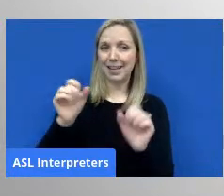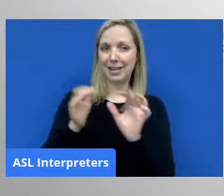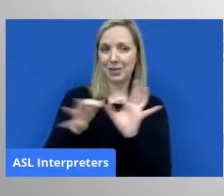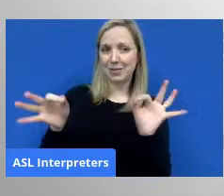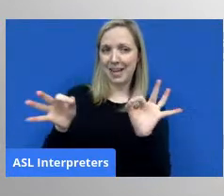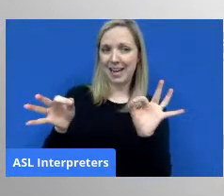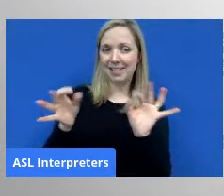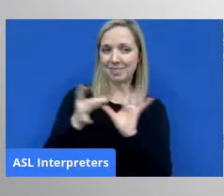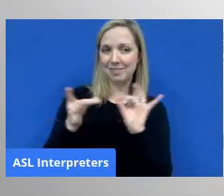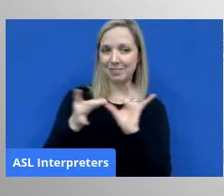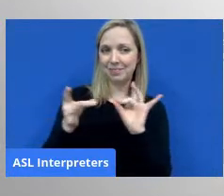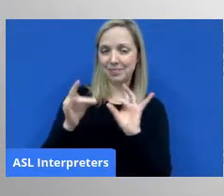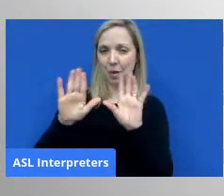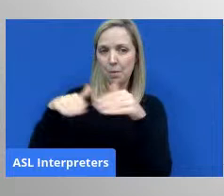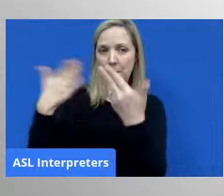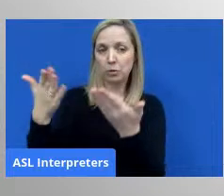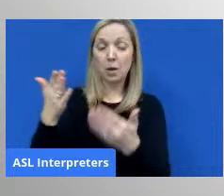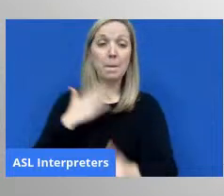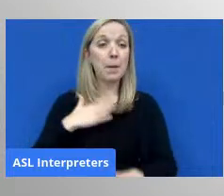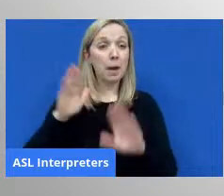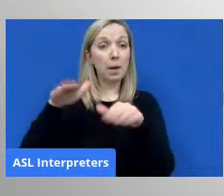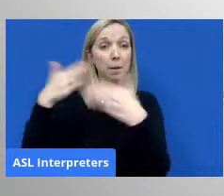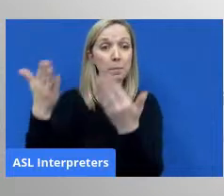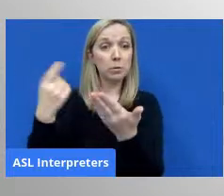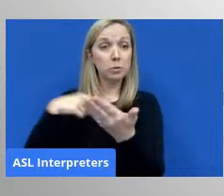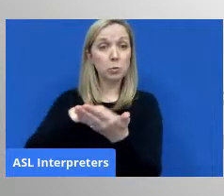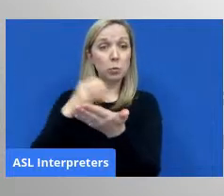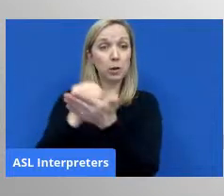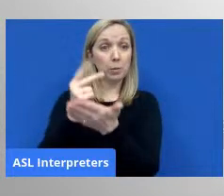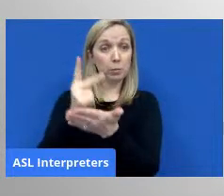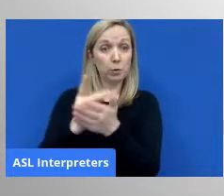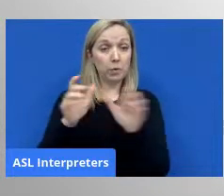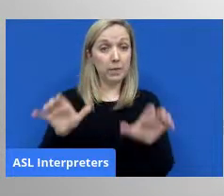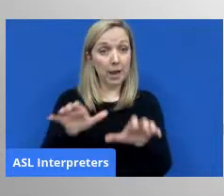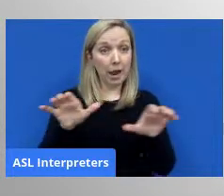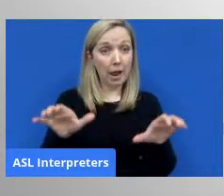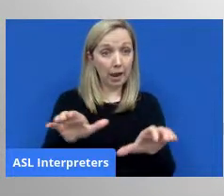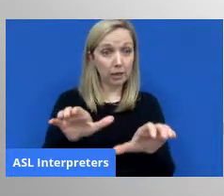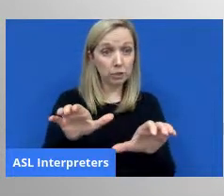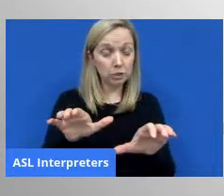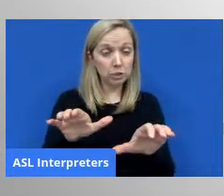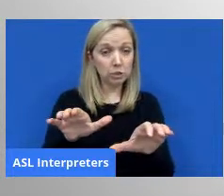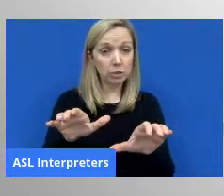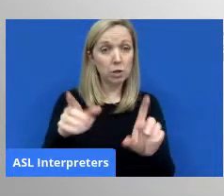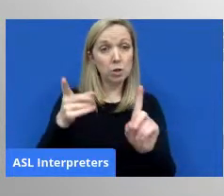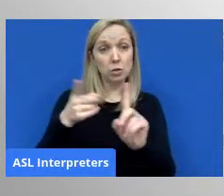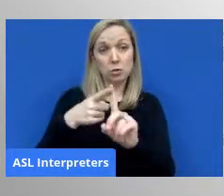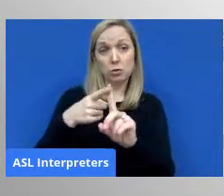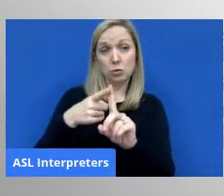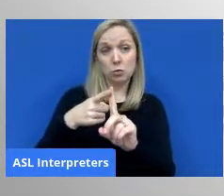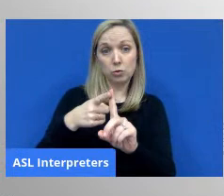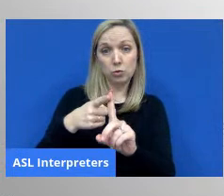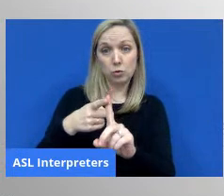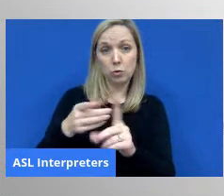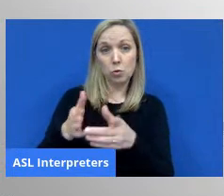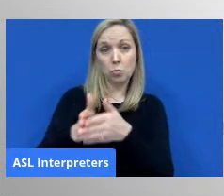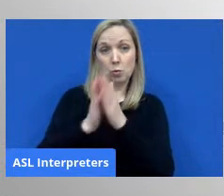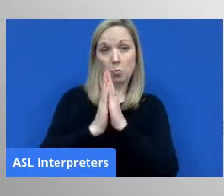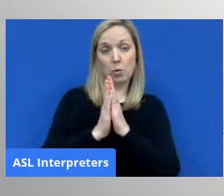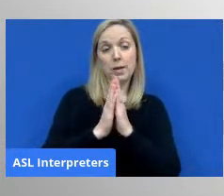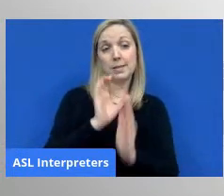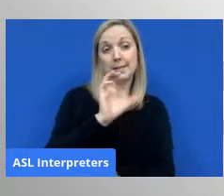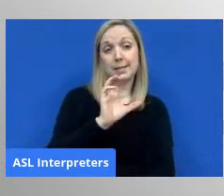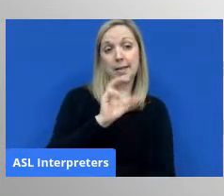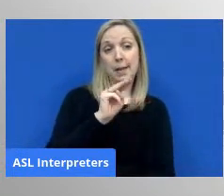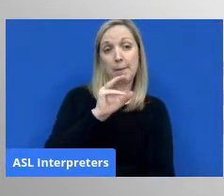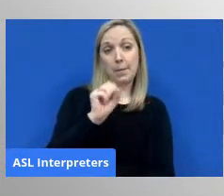Sure, my motion is that we approve the action to request a facility phase out for Clark Middle